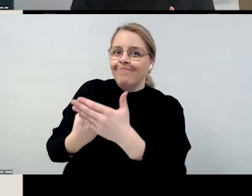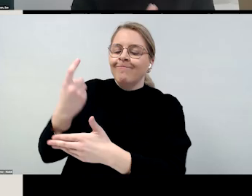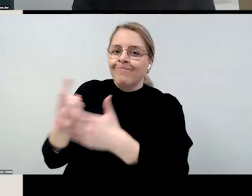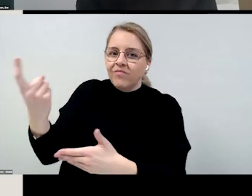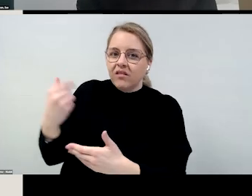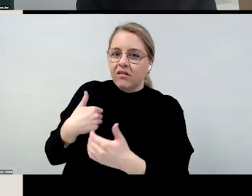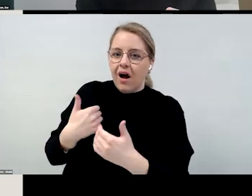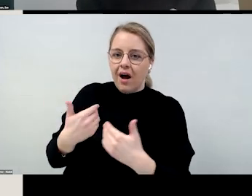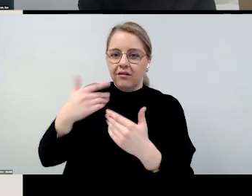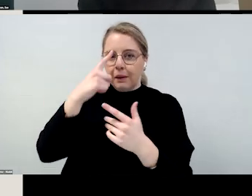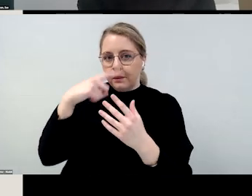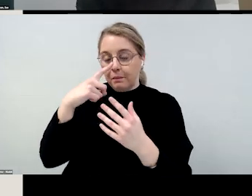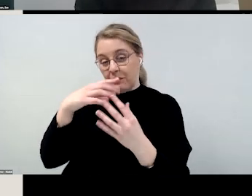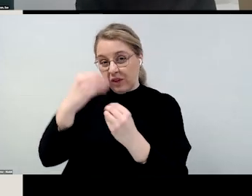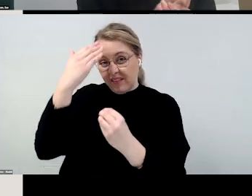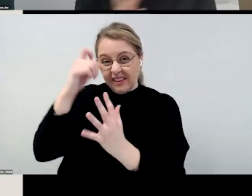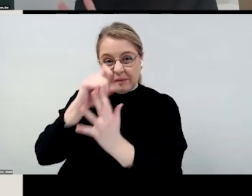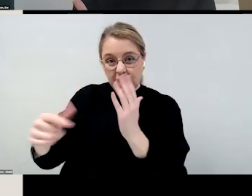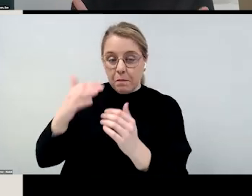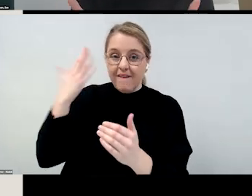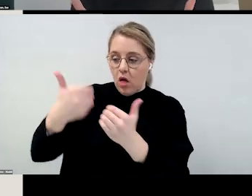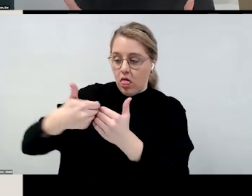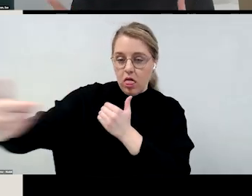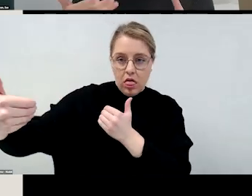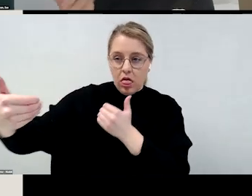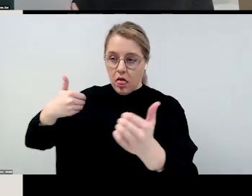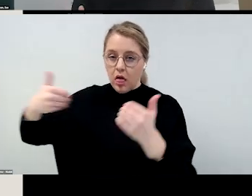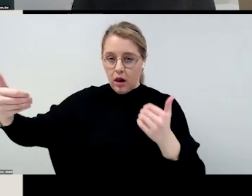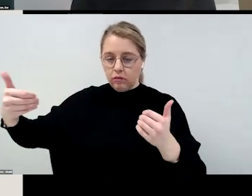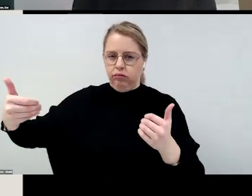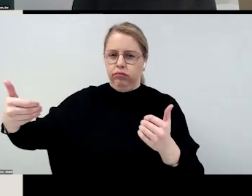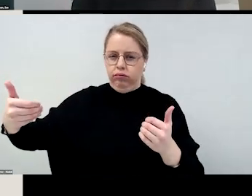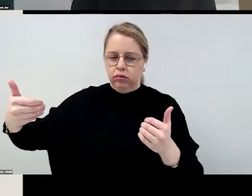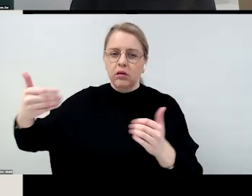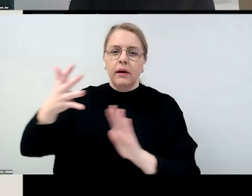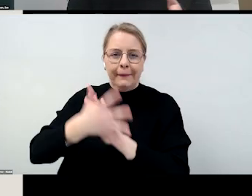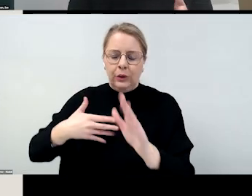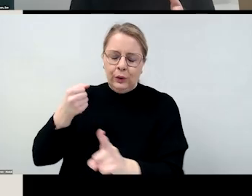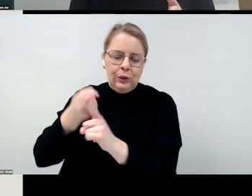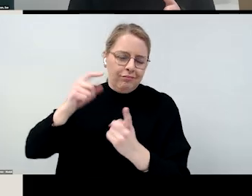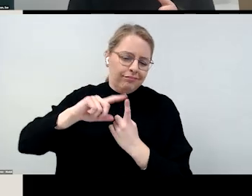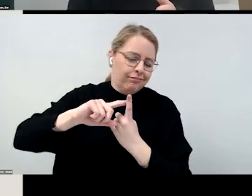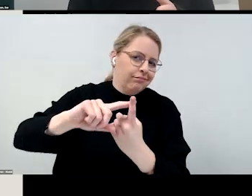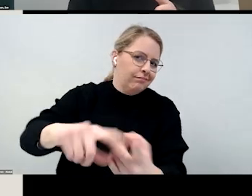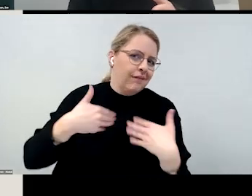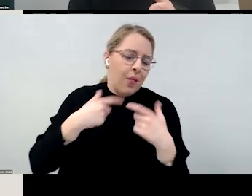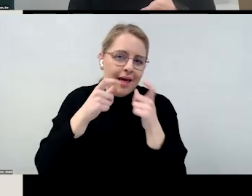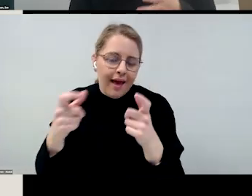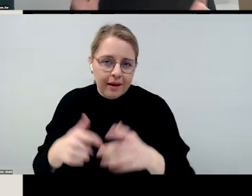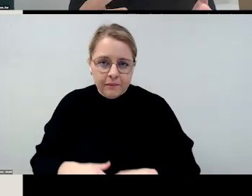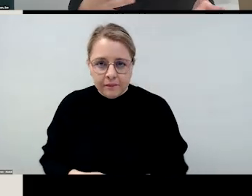of people with intellectual disability has long-lasting effects on their access to healthcare, ranging from